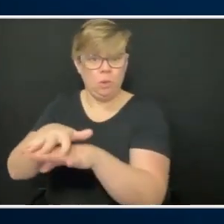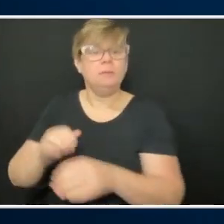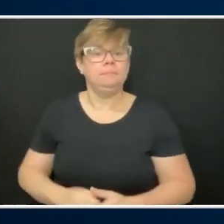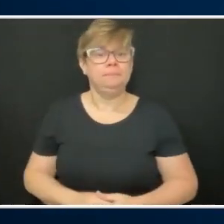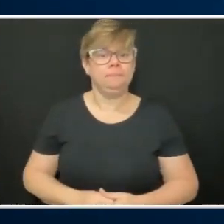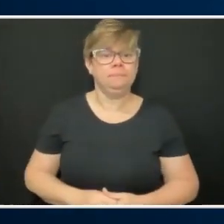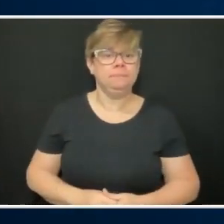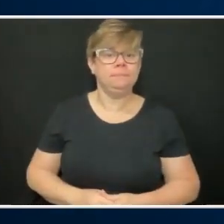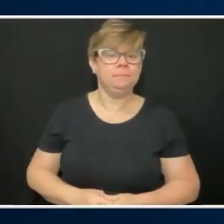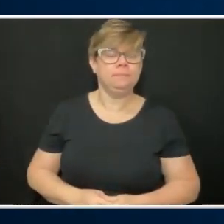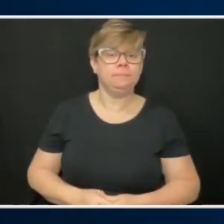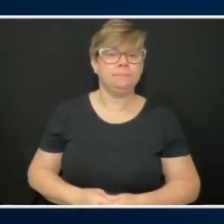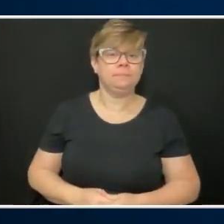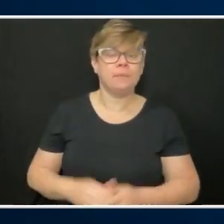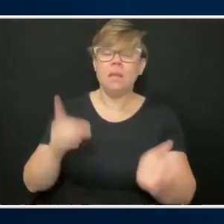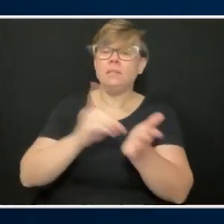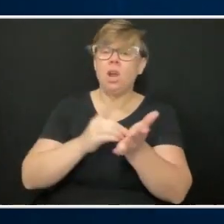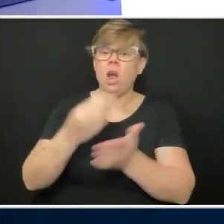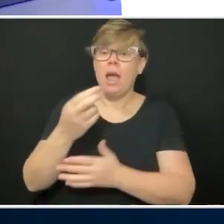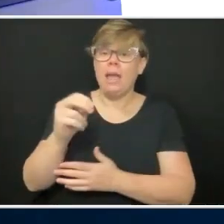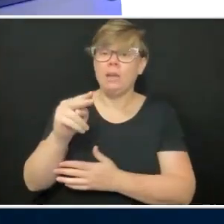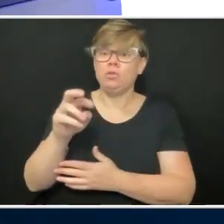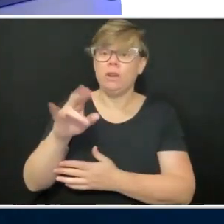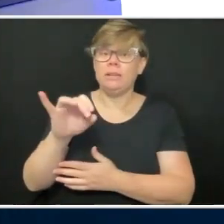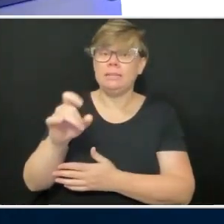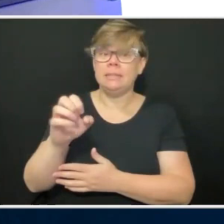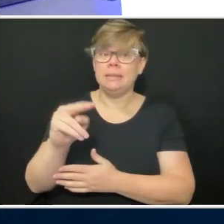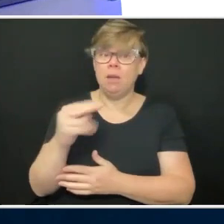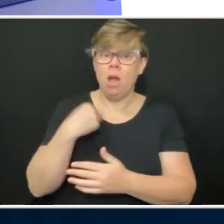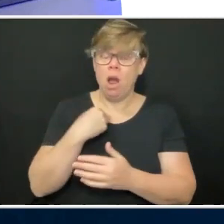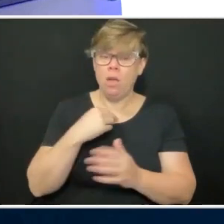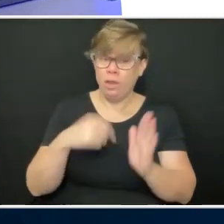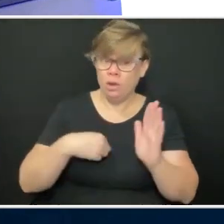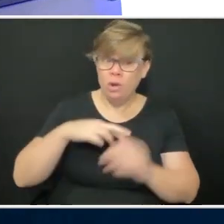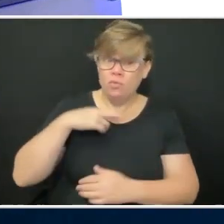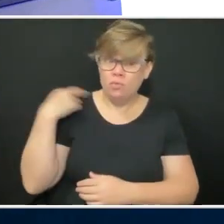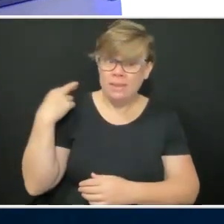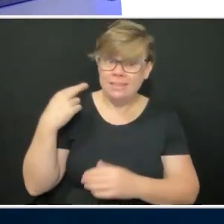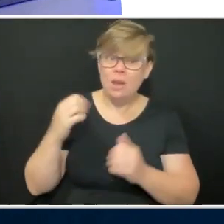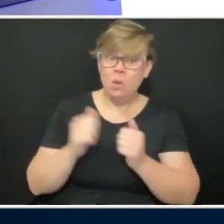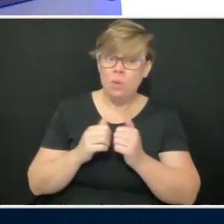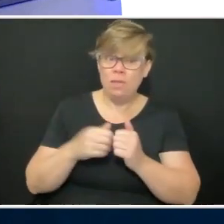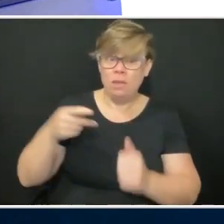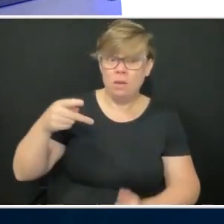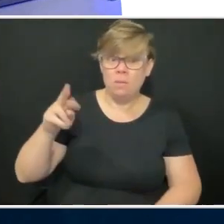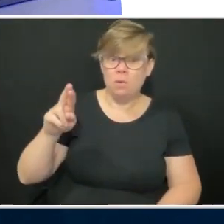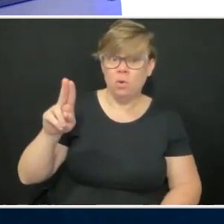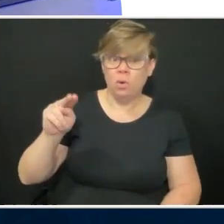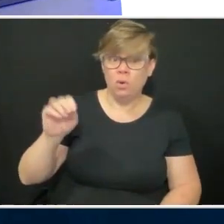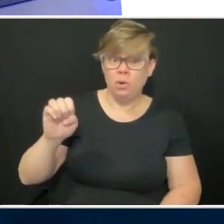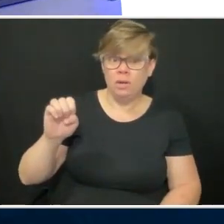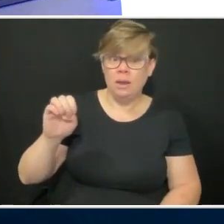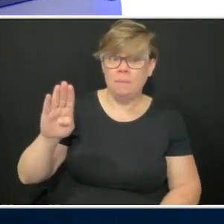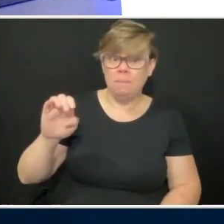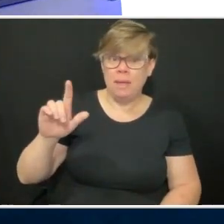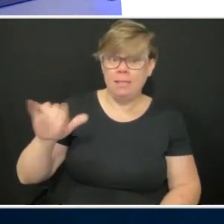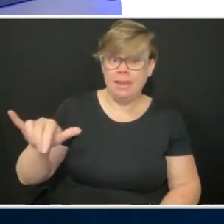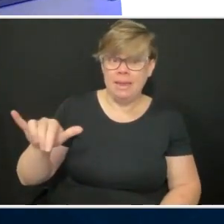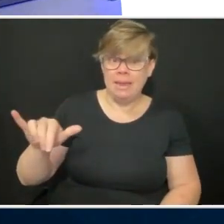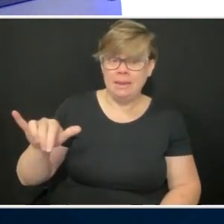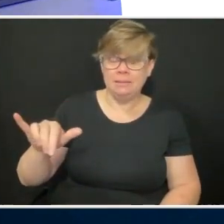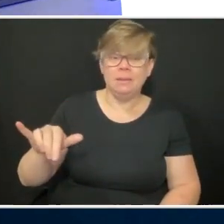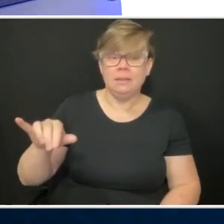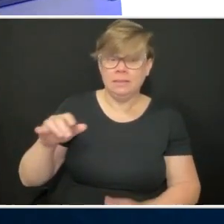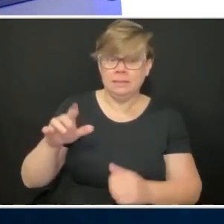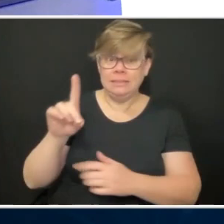Dr. Hendrickson, are there any additional risks when operating on someone with prune belly disorder? And like I'm sure many of our viewers had never heard